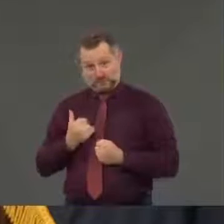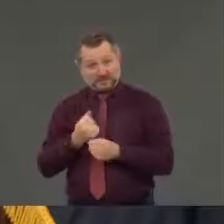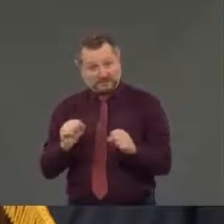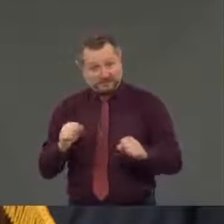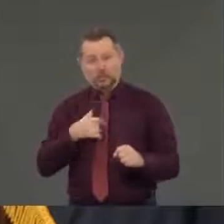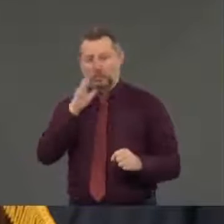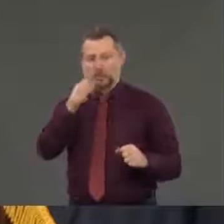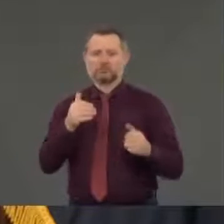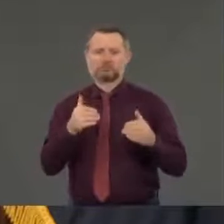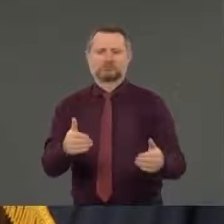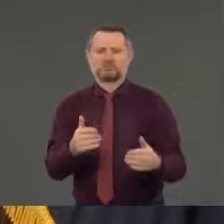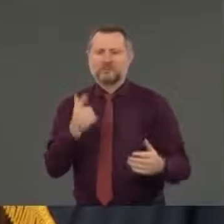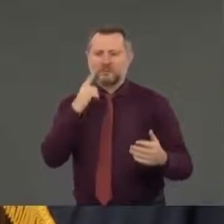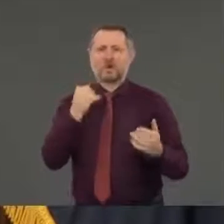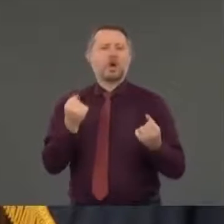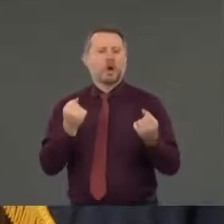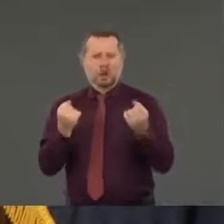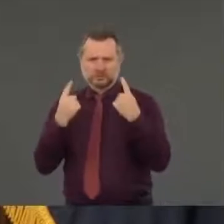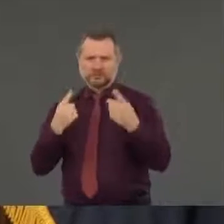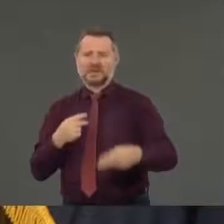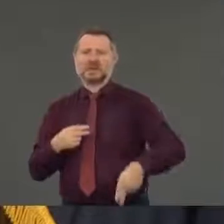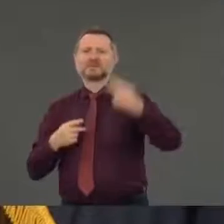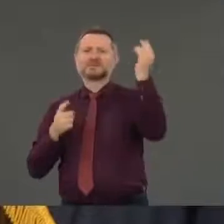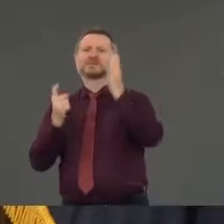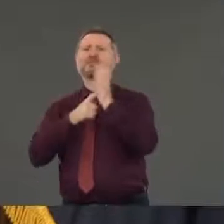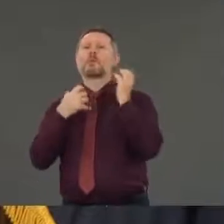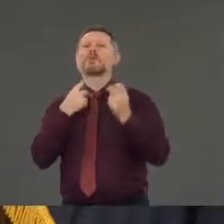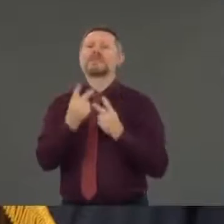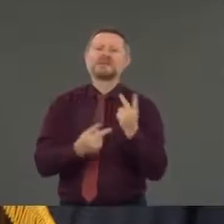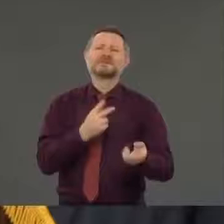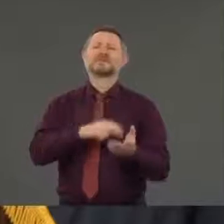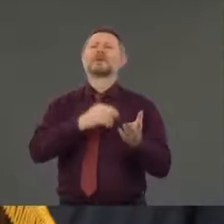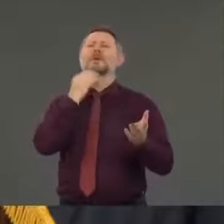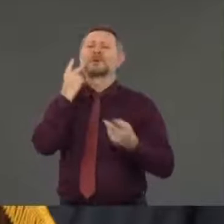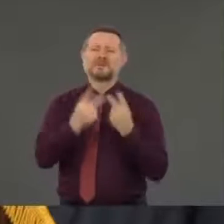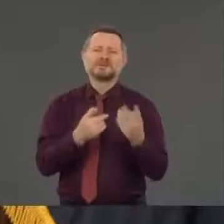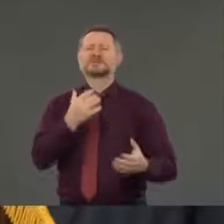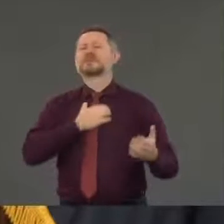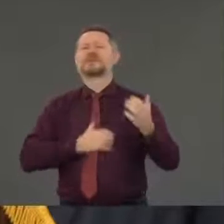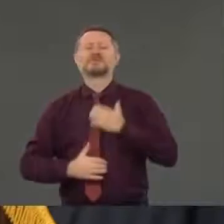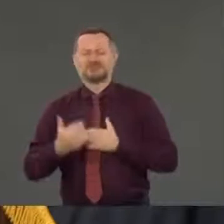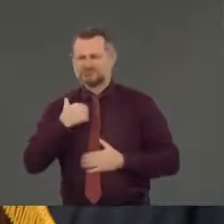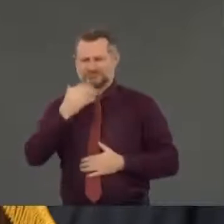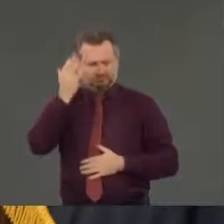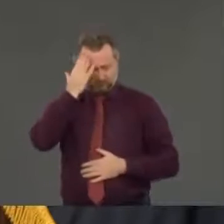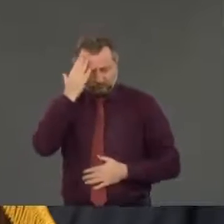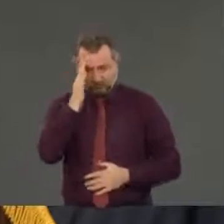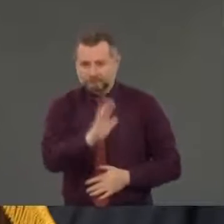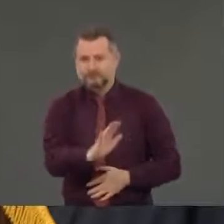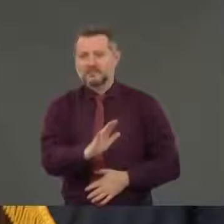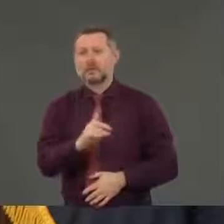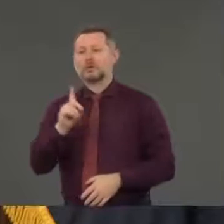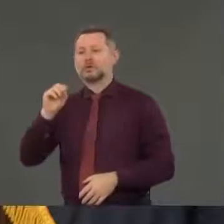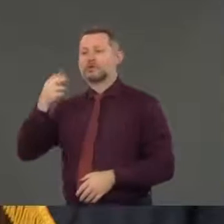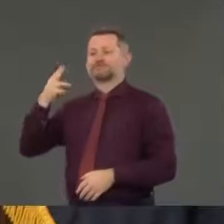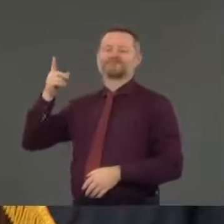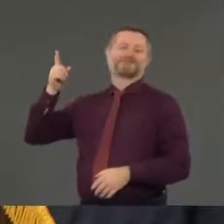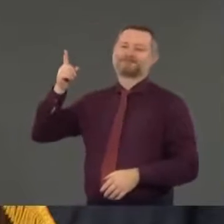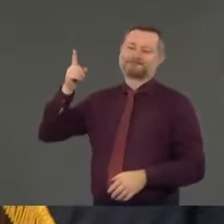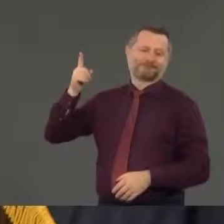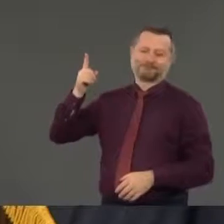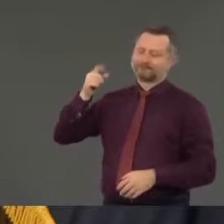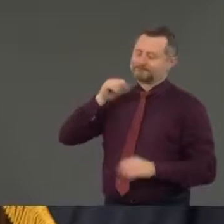the demand. I understand the desire. But the health department doesn't think the